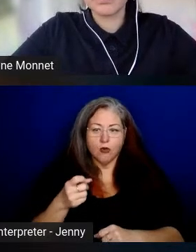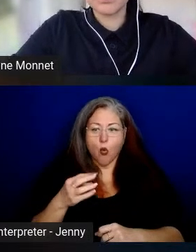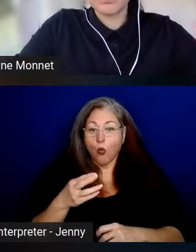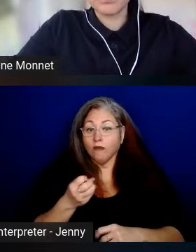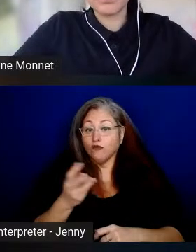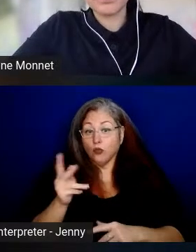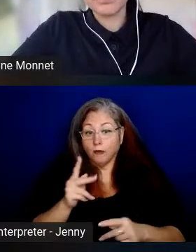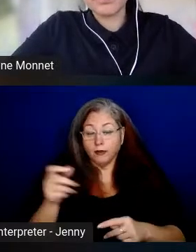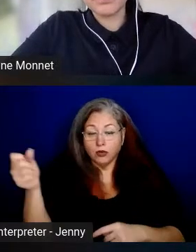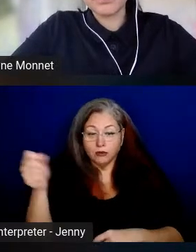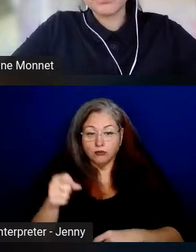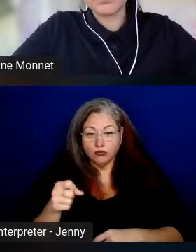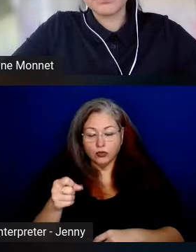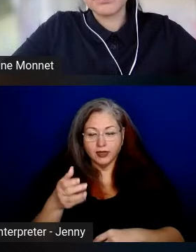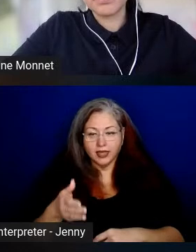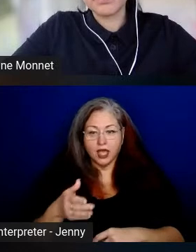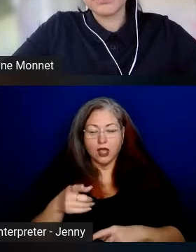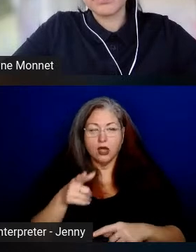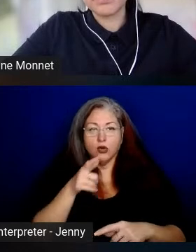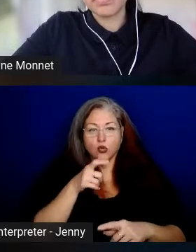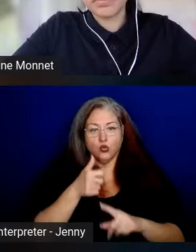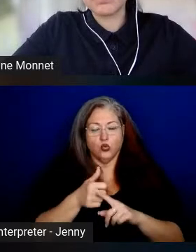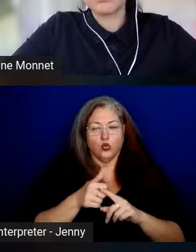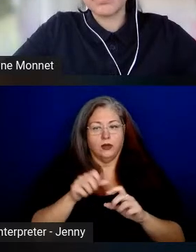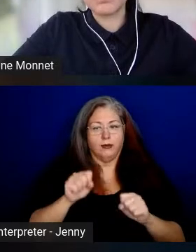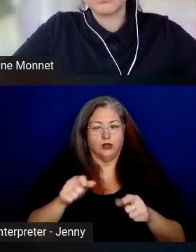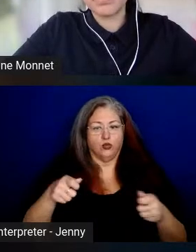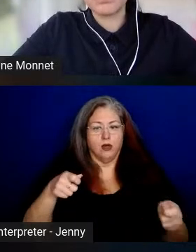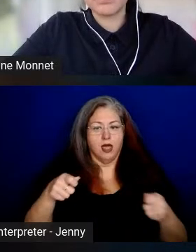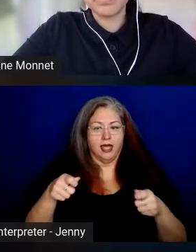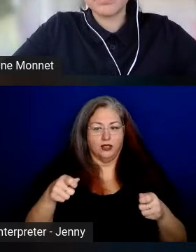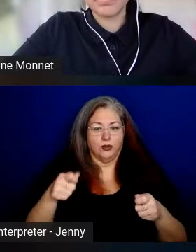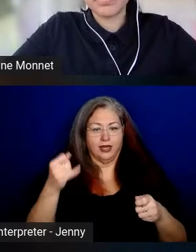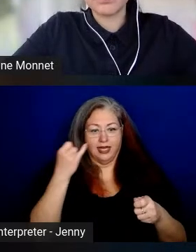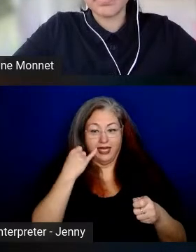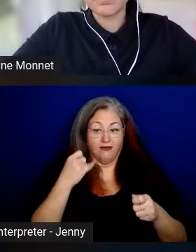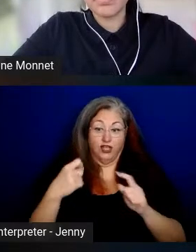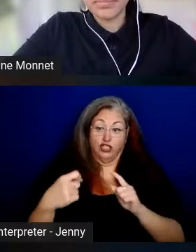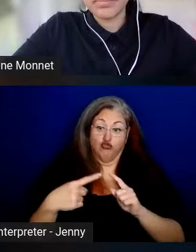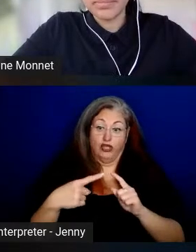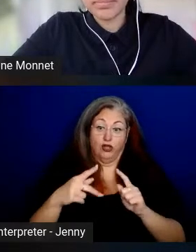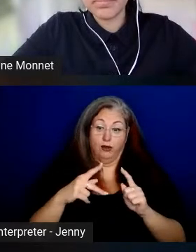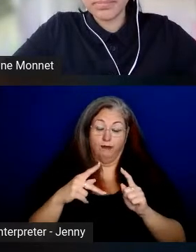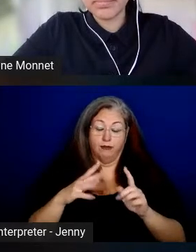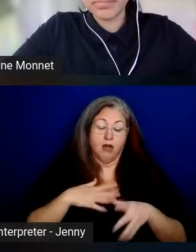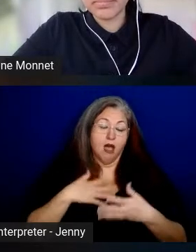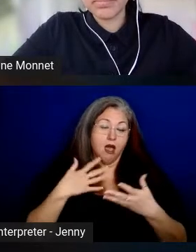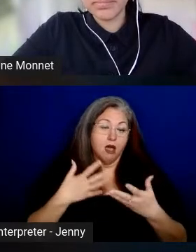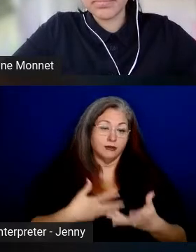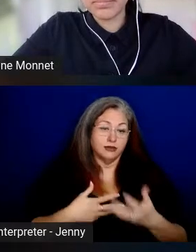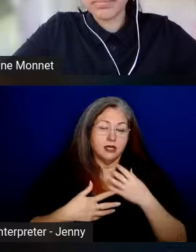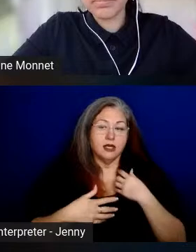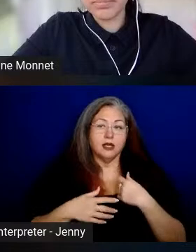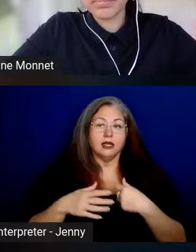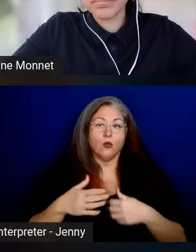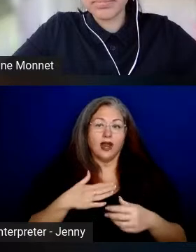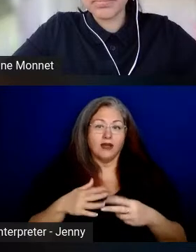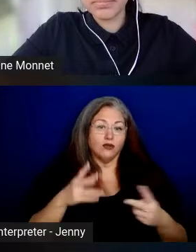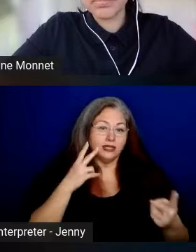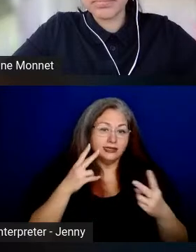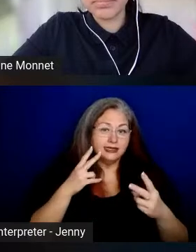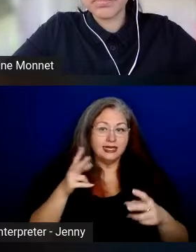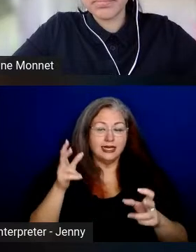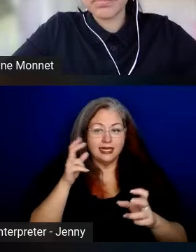there who can handle people who are triggered by what right. they're seeing and what they're hearing,